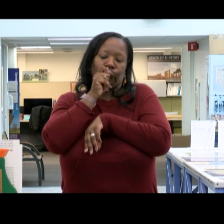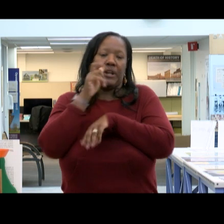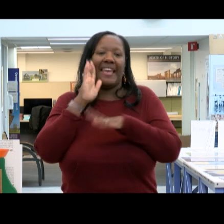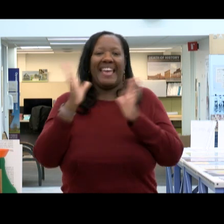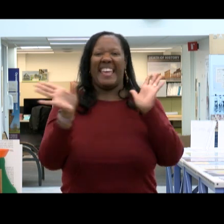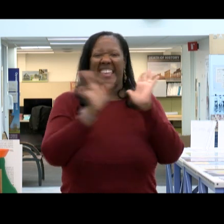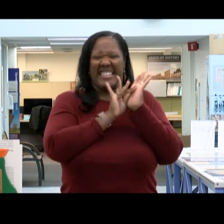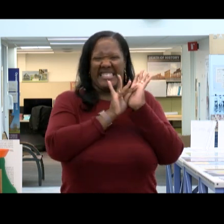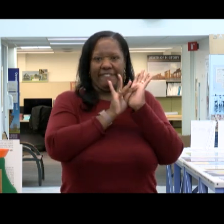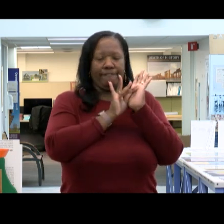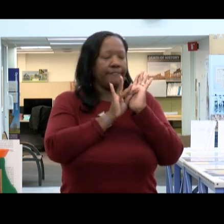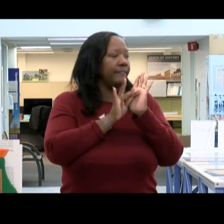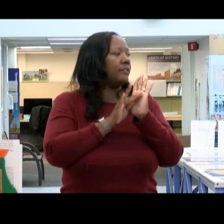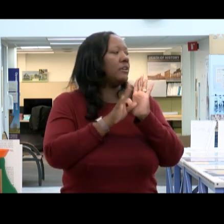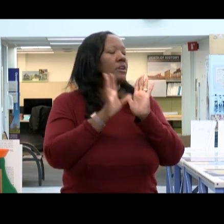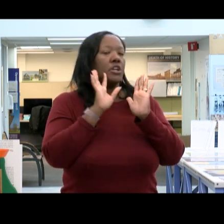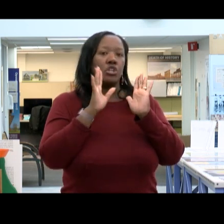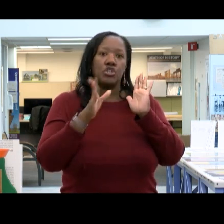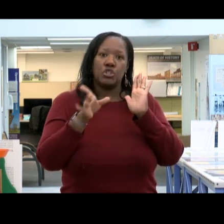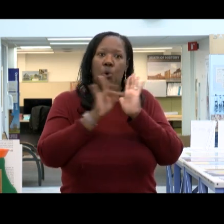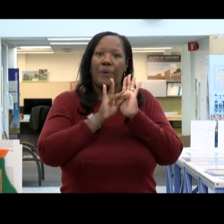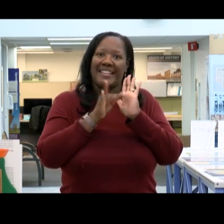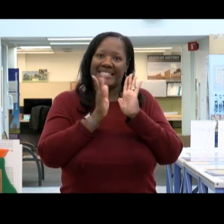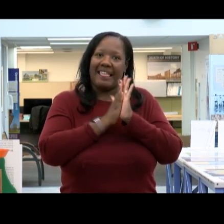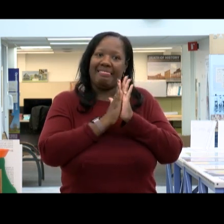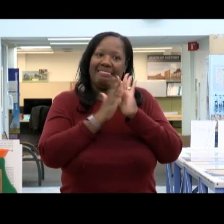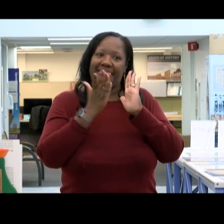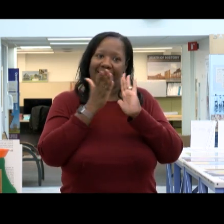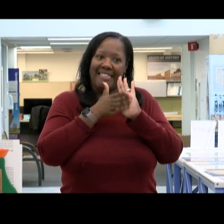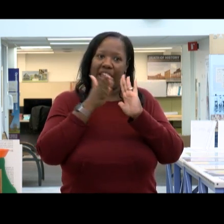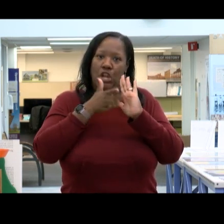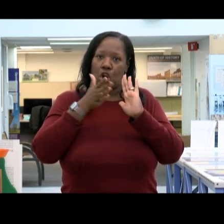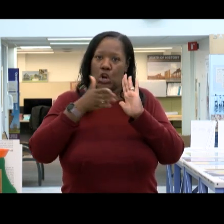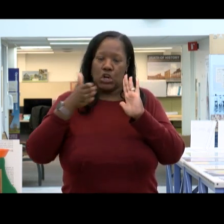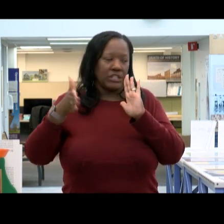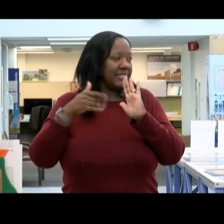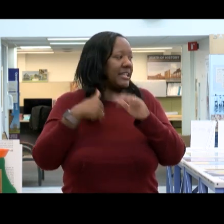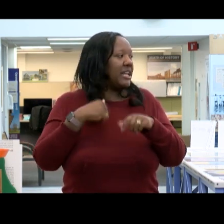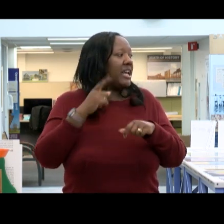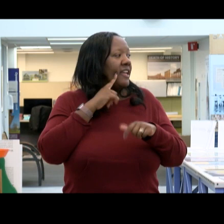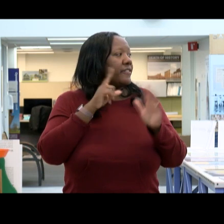you're building your color on top of that. So they're printing that onto